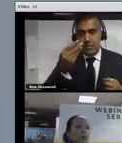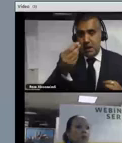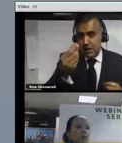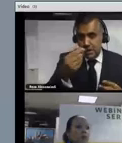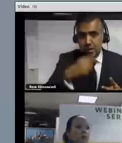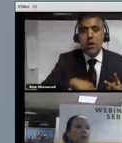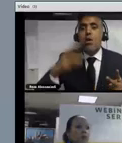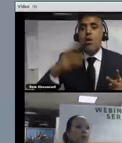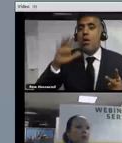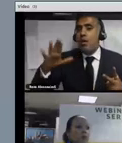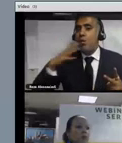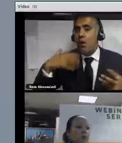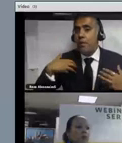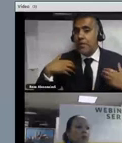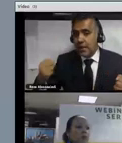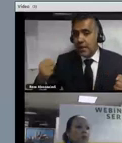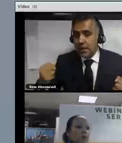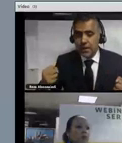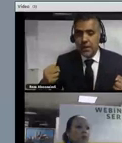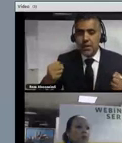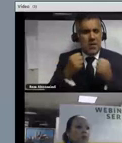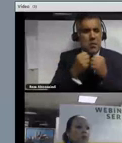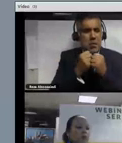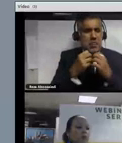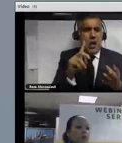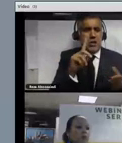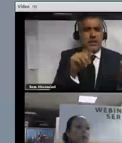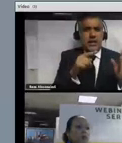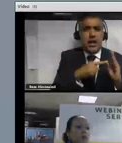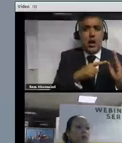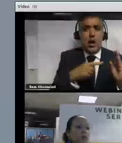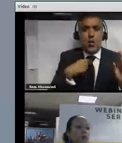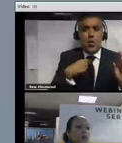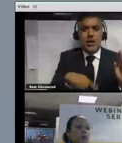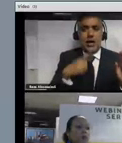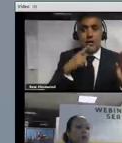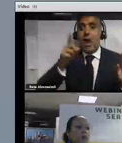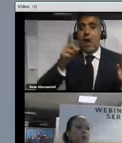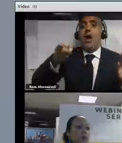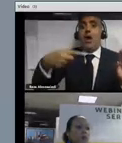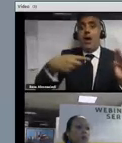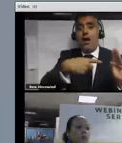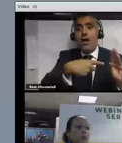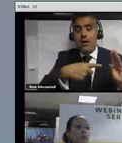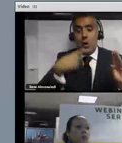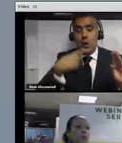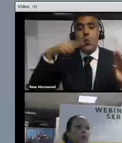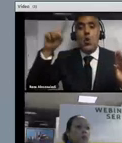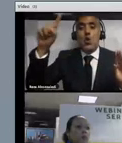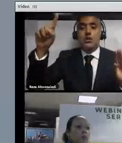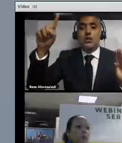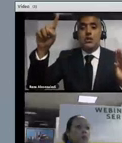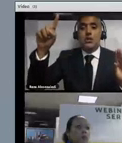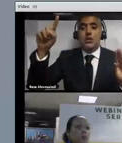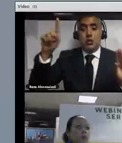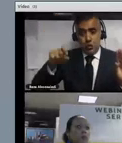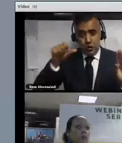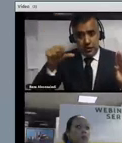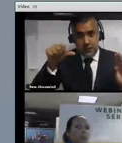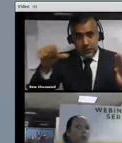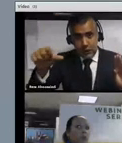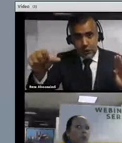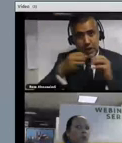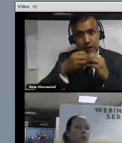people's well-being? Without data, we can't say, aha, this program worked, is effective, so you should continue it and expand